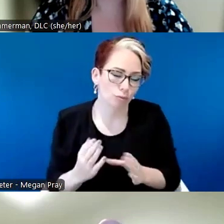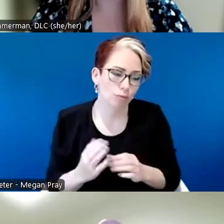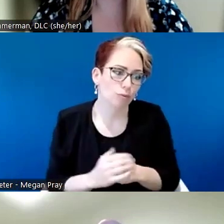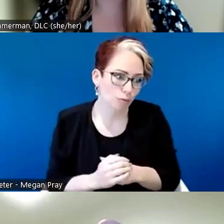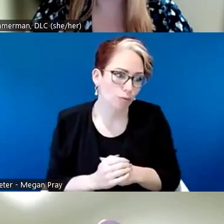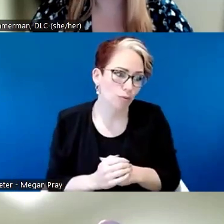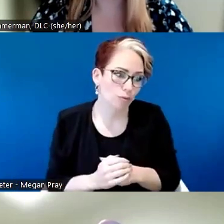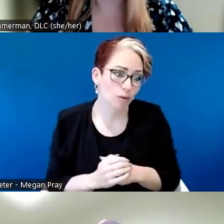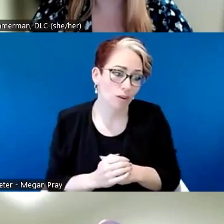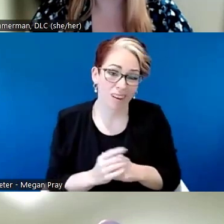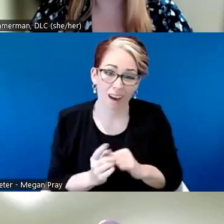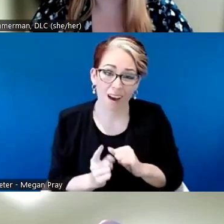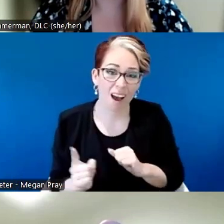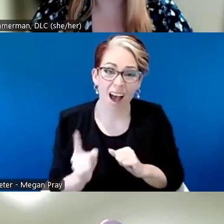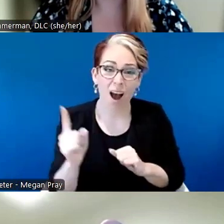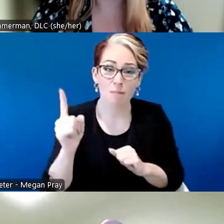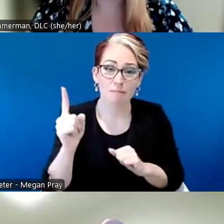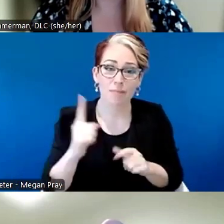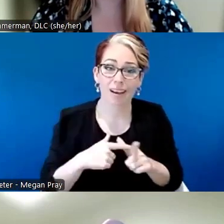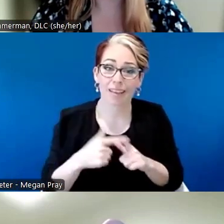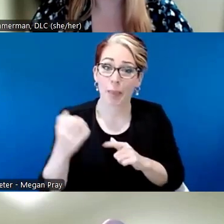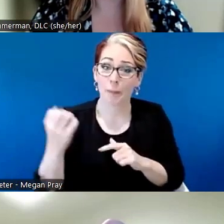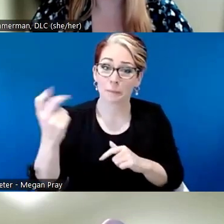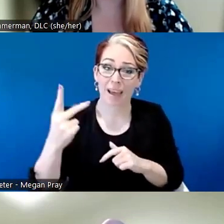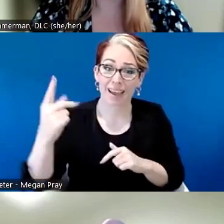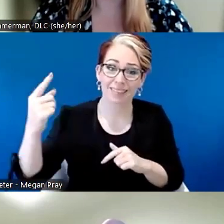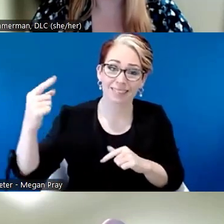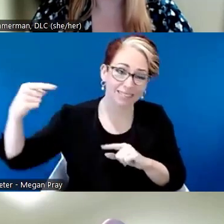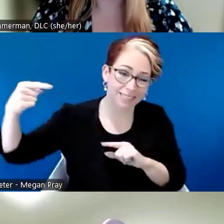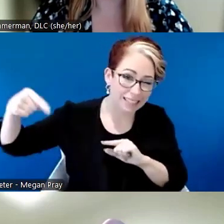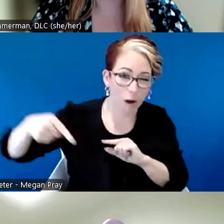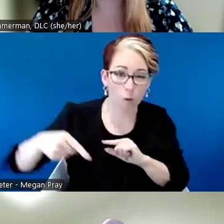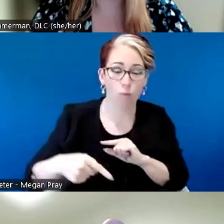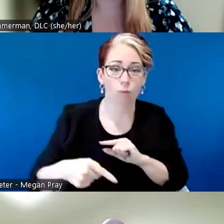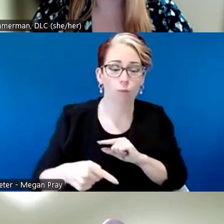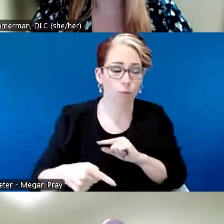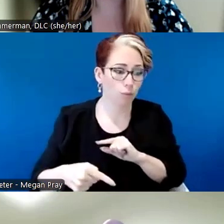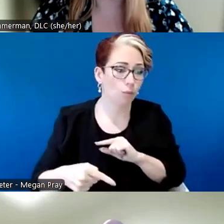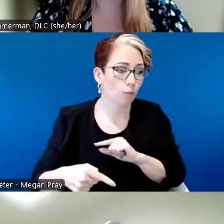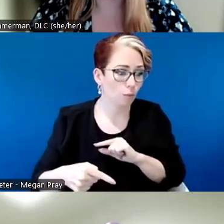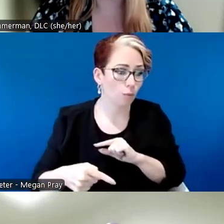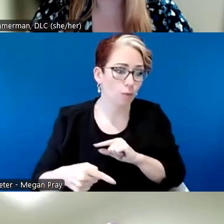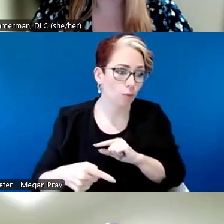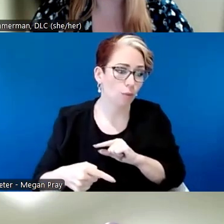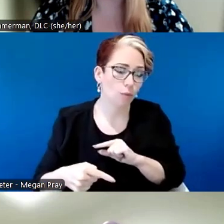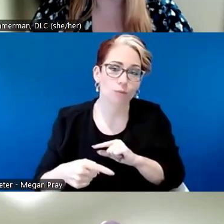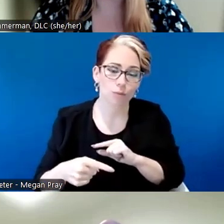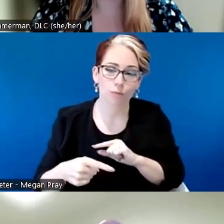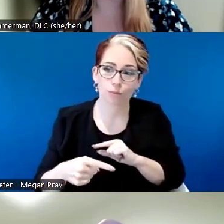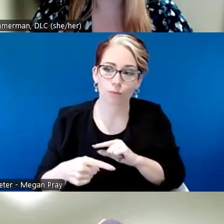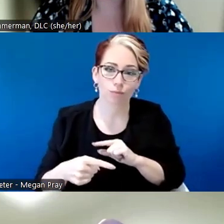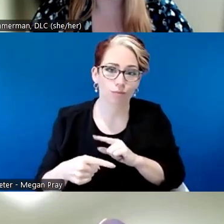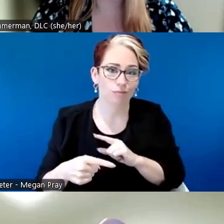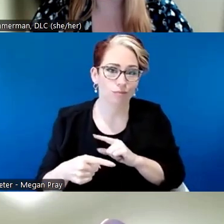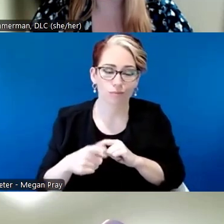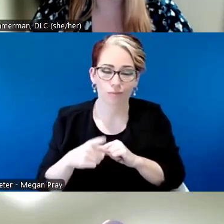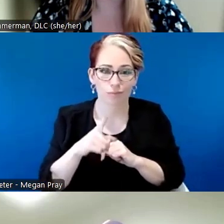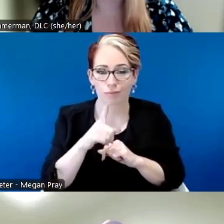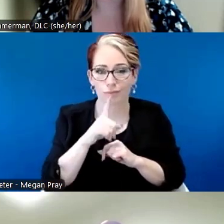also coming down that hill, because there are no